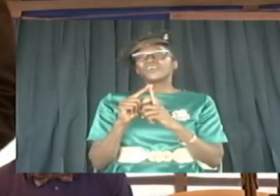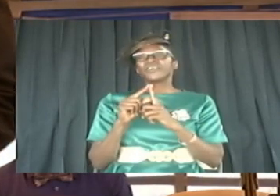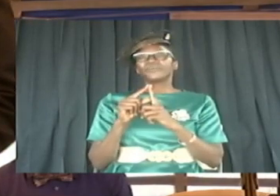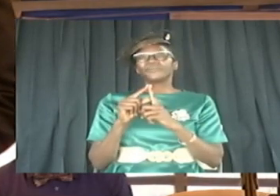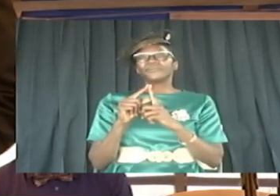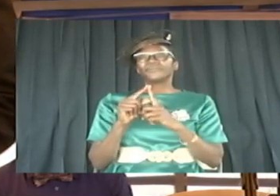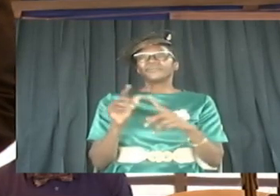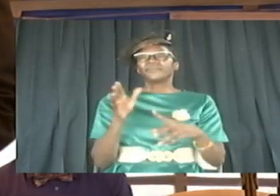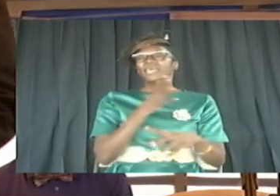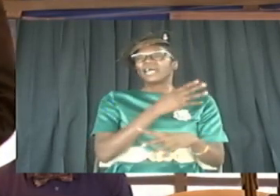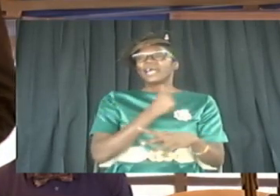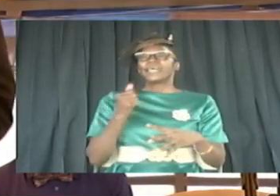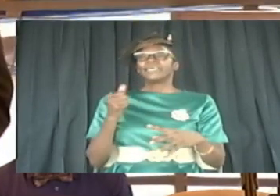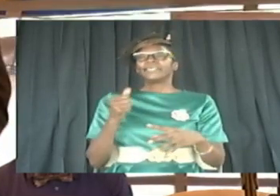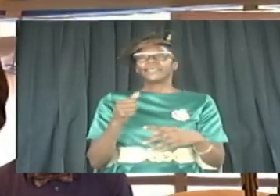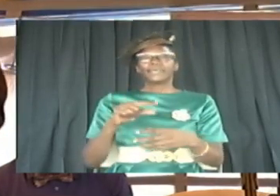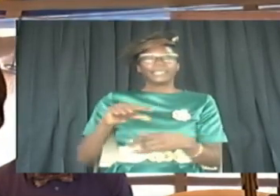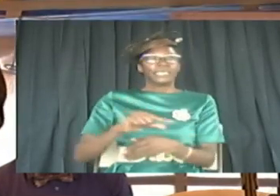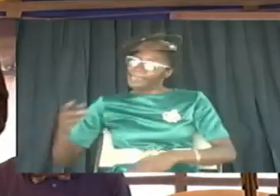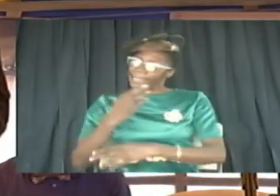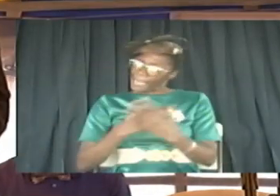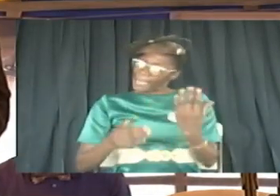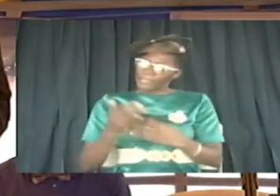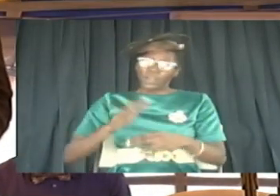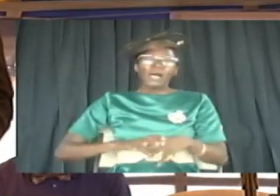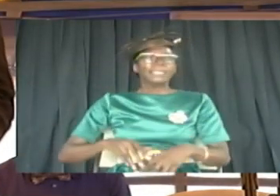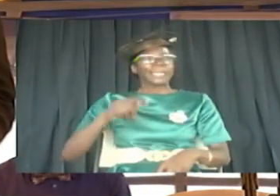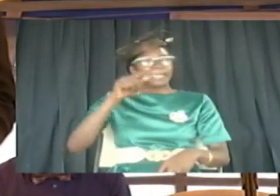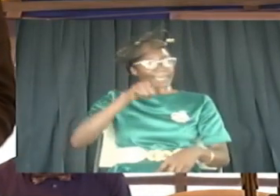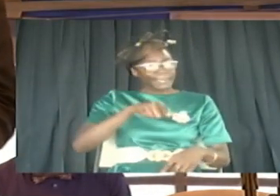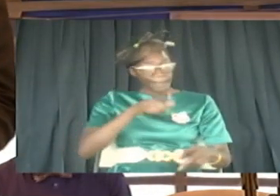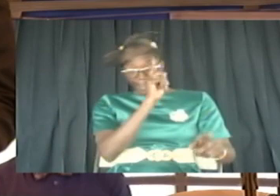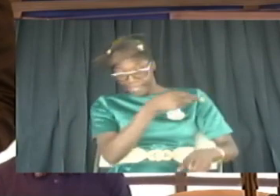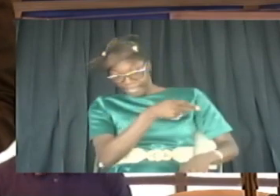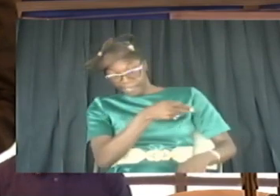And Genesis chapter number 48.